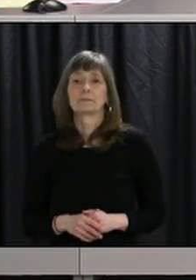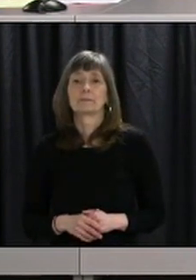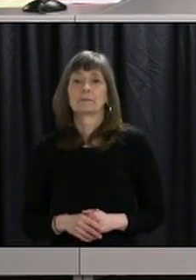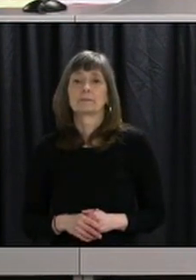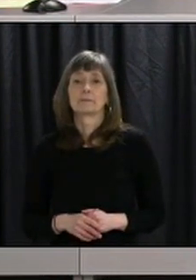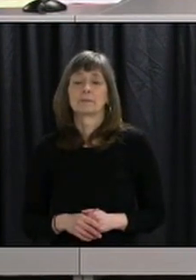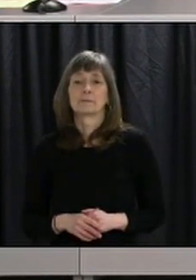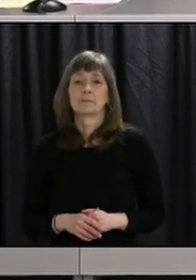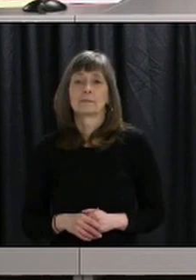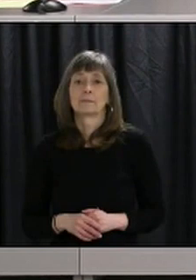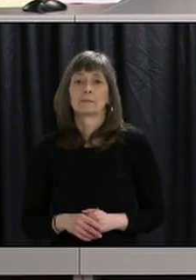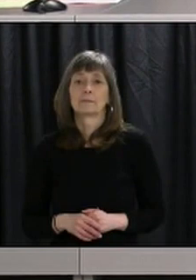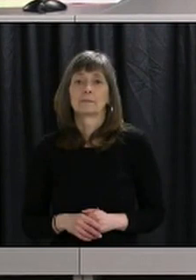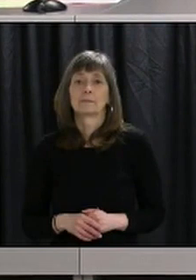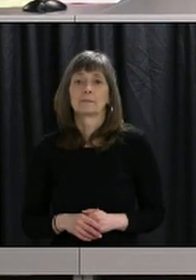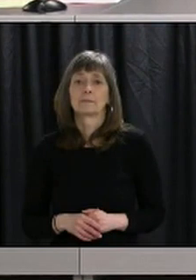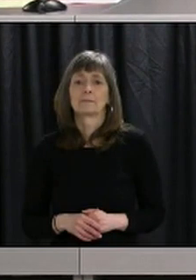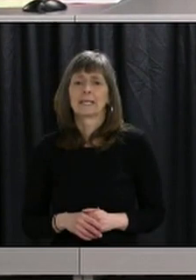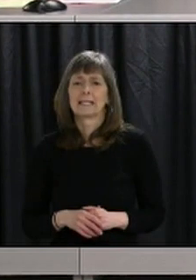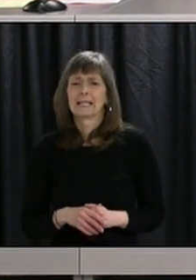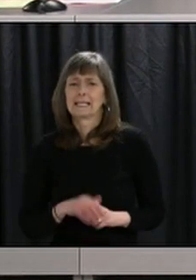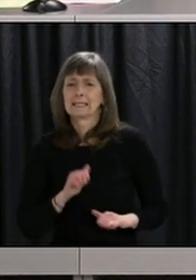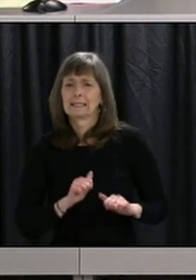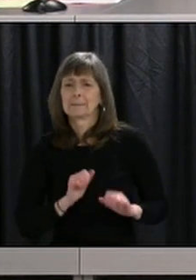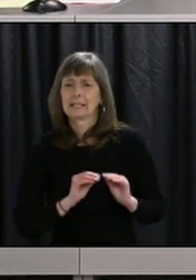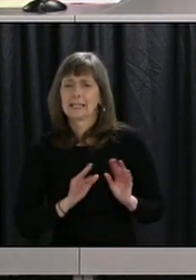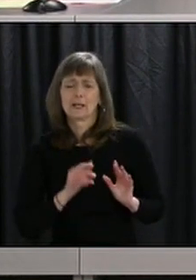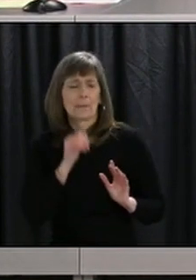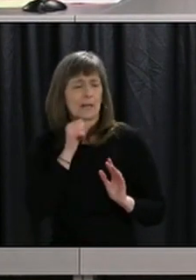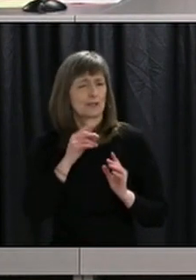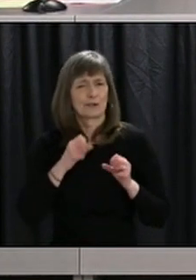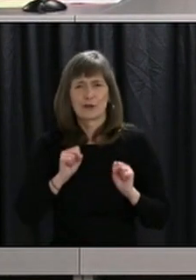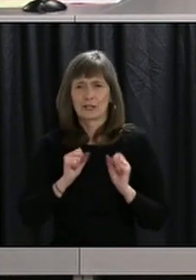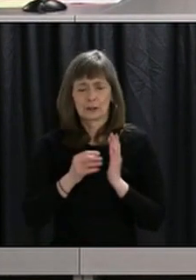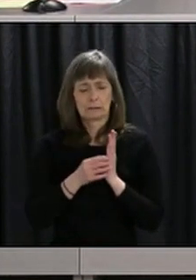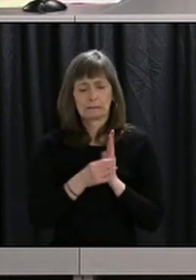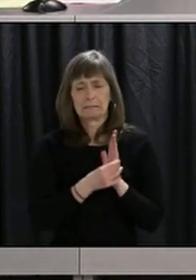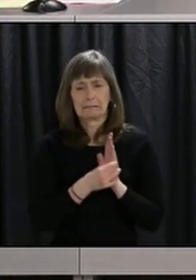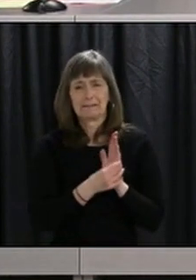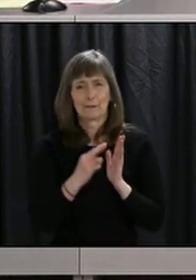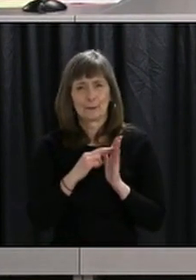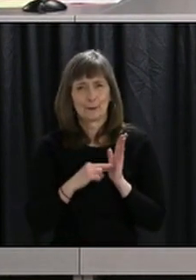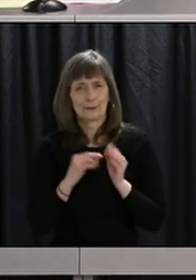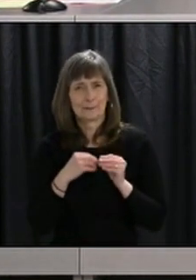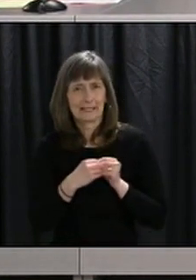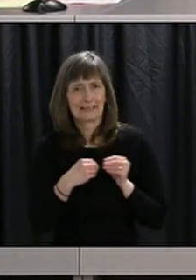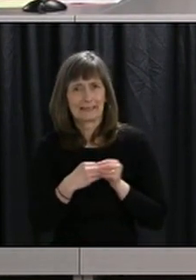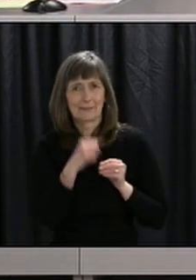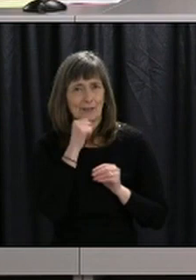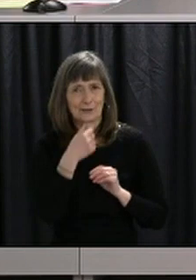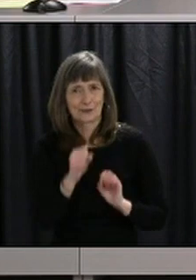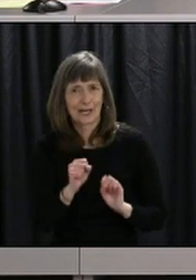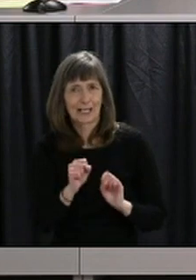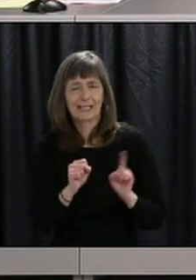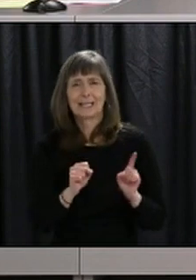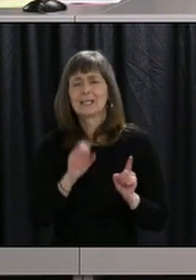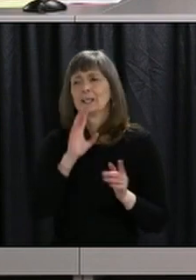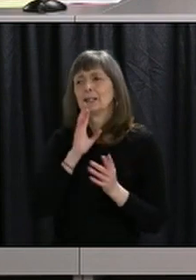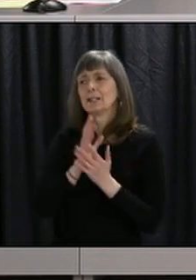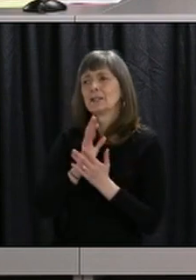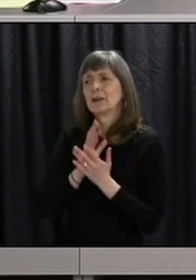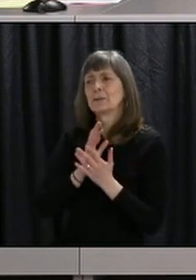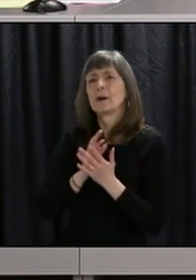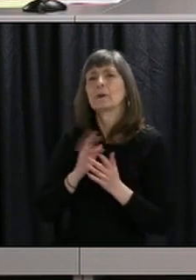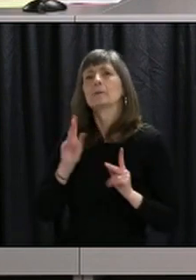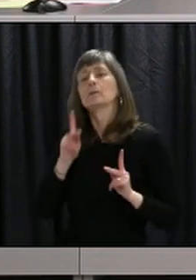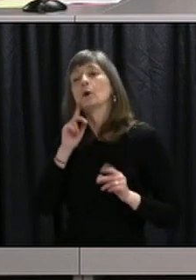I'm just looking for some clarification here. I'm not looking for loopholes, but I'm getting a lot of people asking, because we're hearing go for a drive for a change of